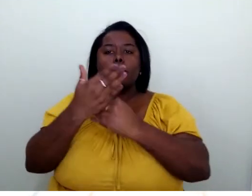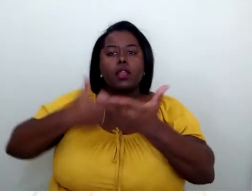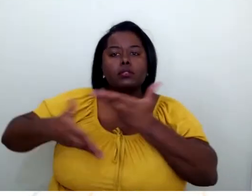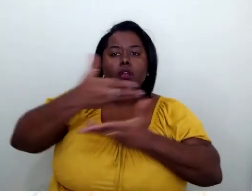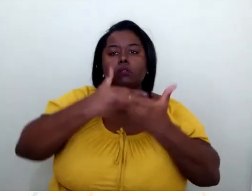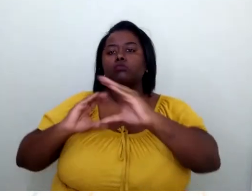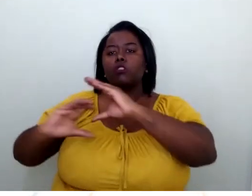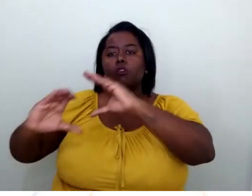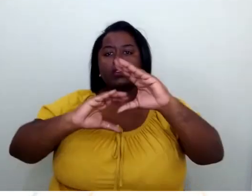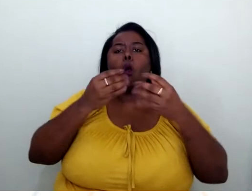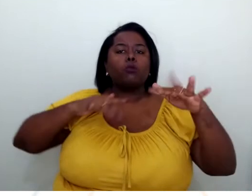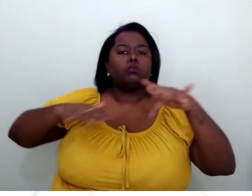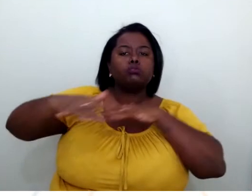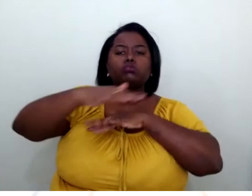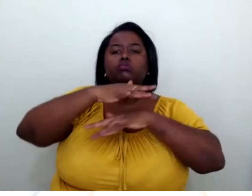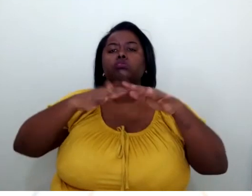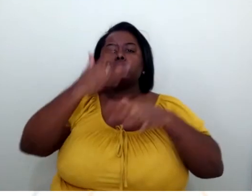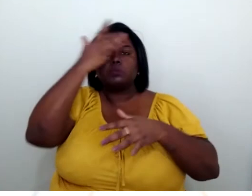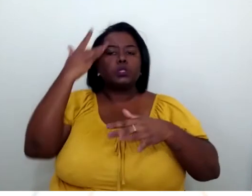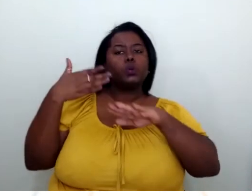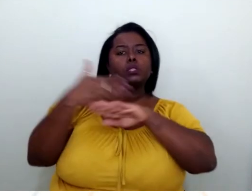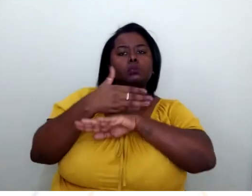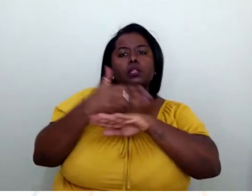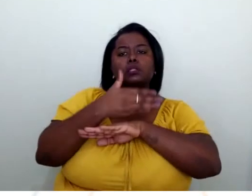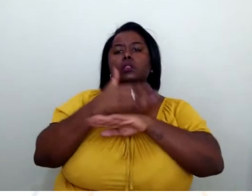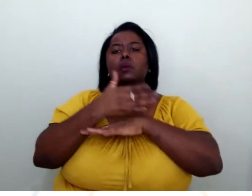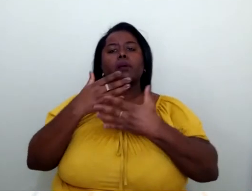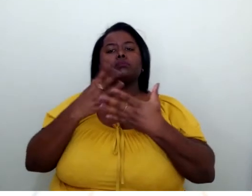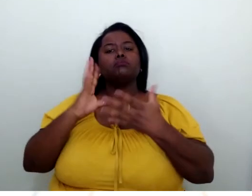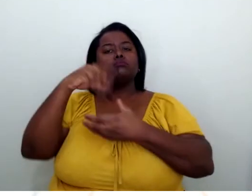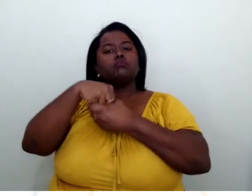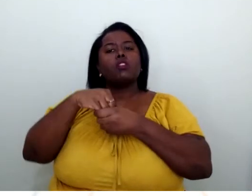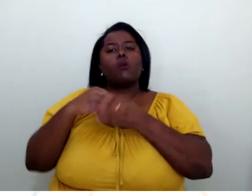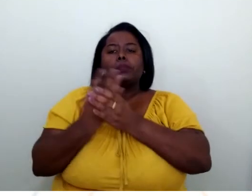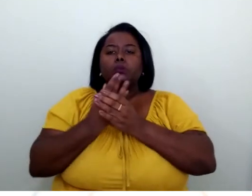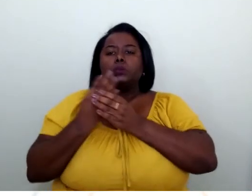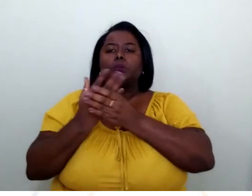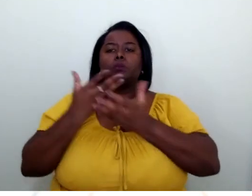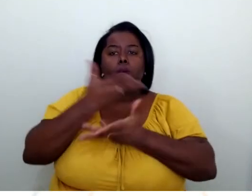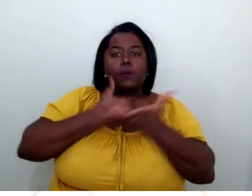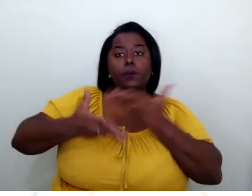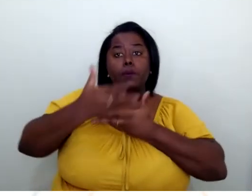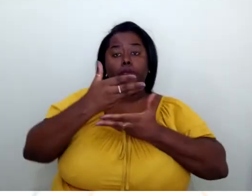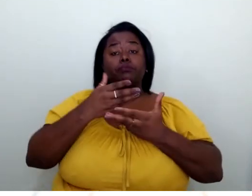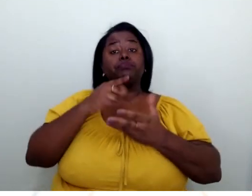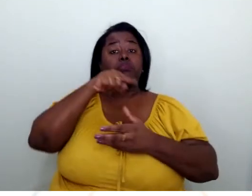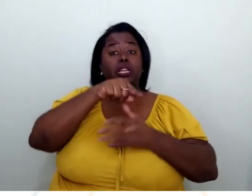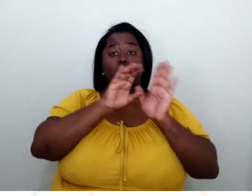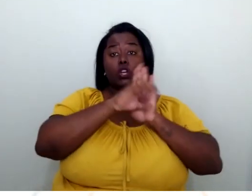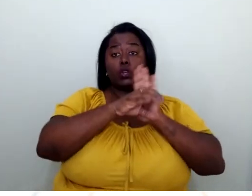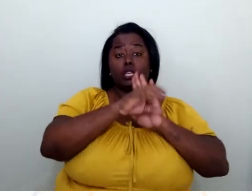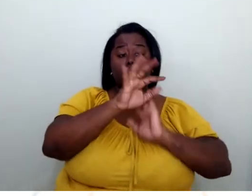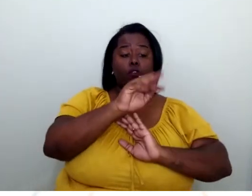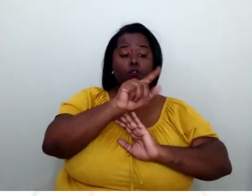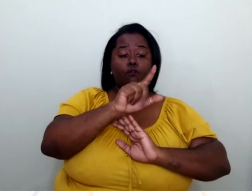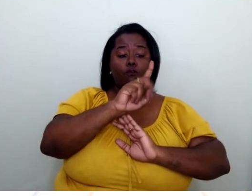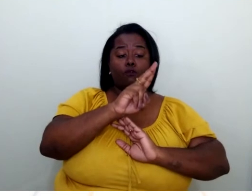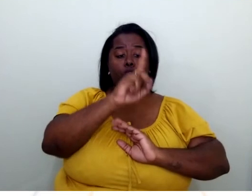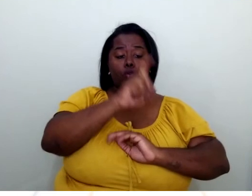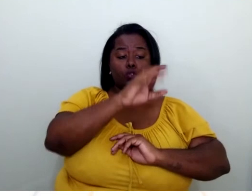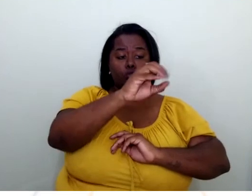Similar to the concept of blended learning, I think this means a lot of different things to a lot of people, and this is the way I always like to start